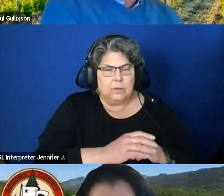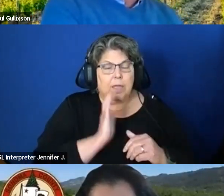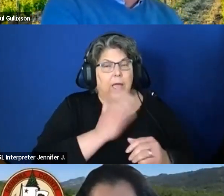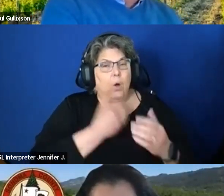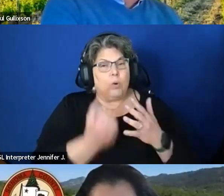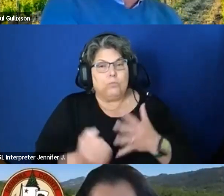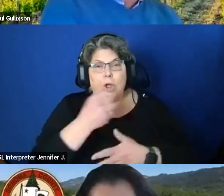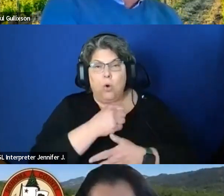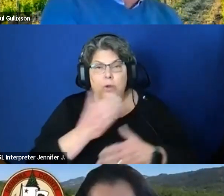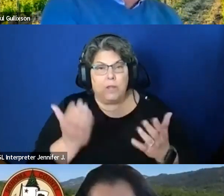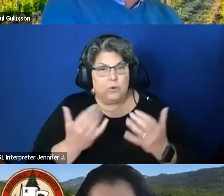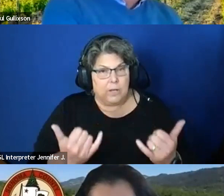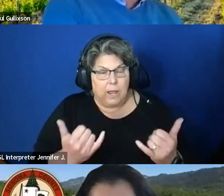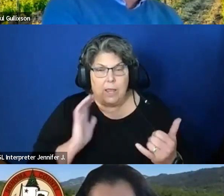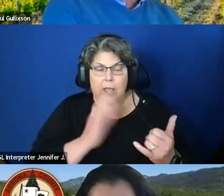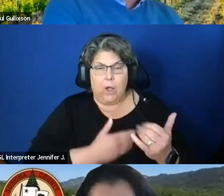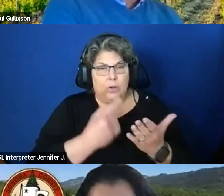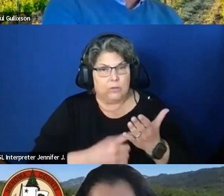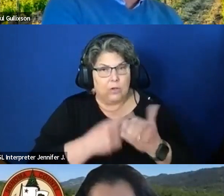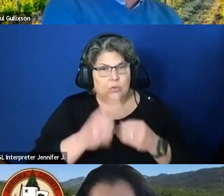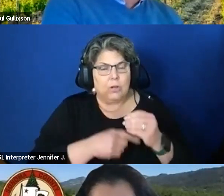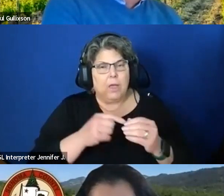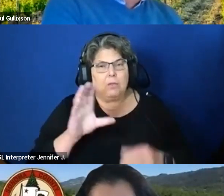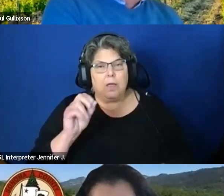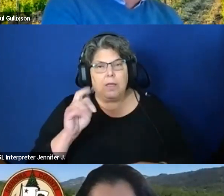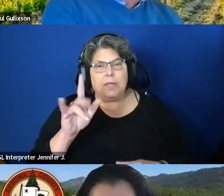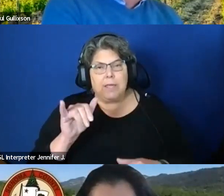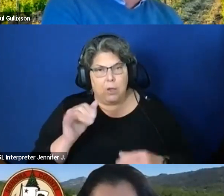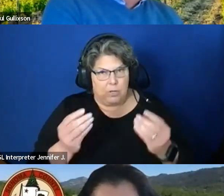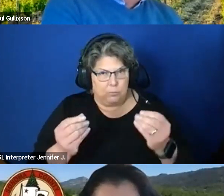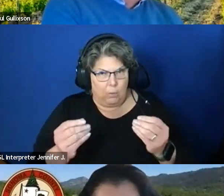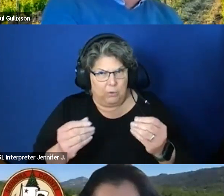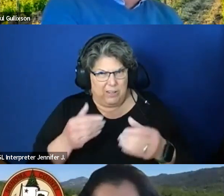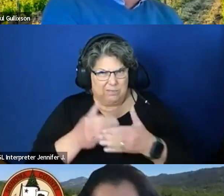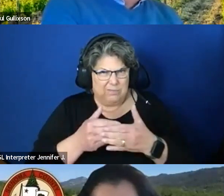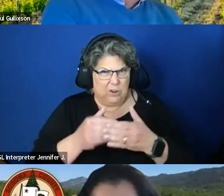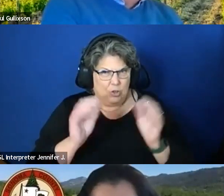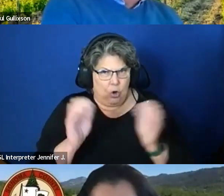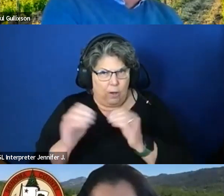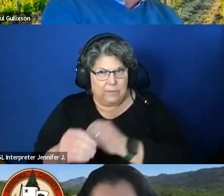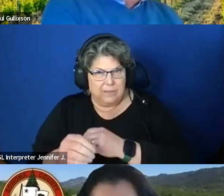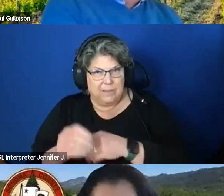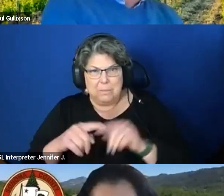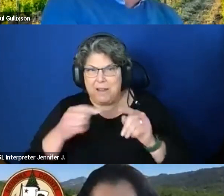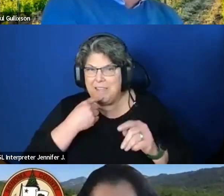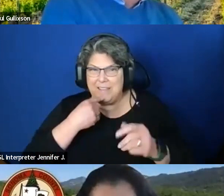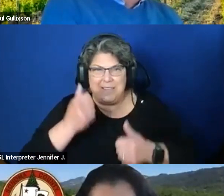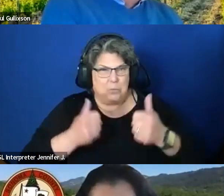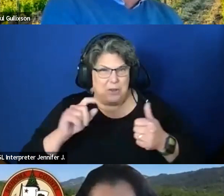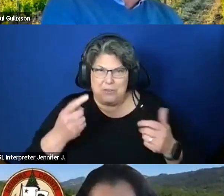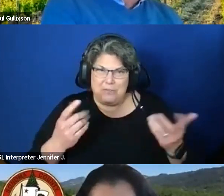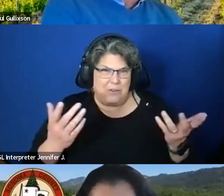here today, our discussion here today, is around the county campus site, but I can't say one will leapfrog the other yet. We just don't know